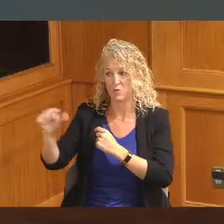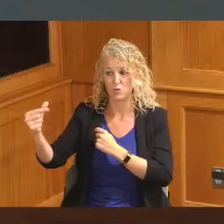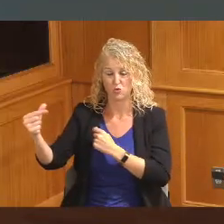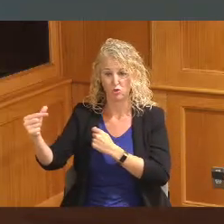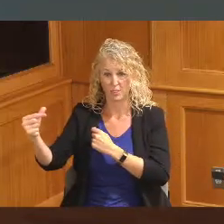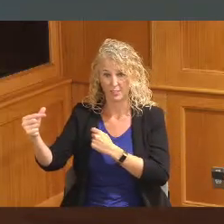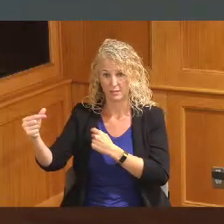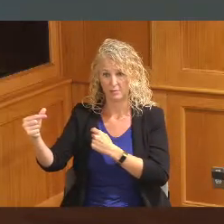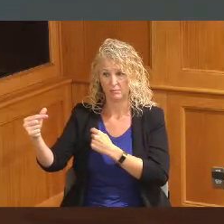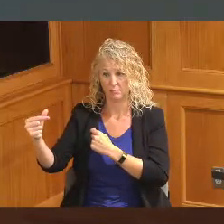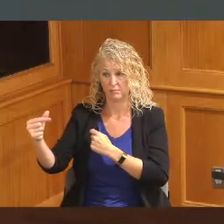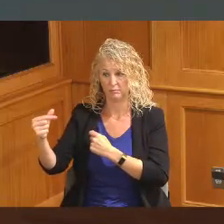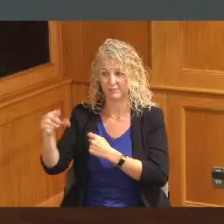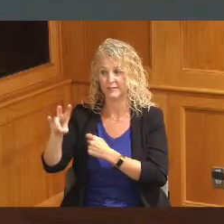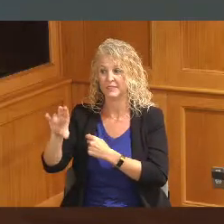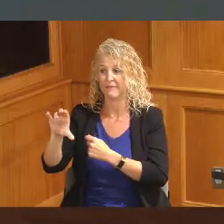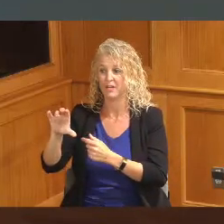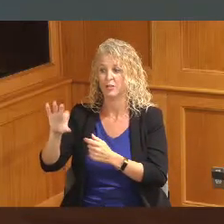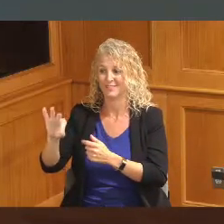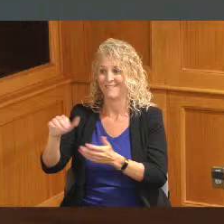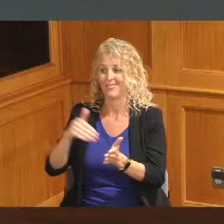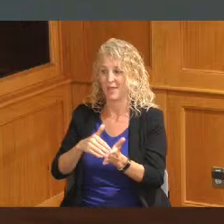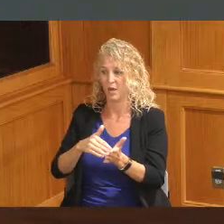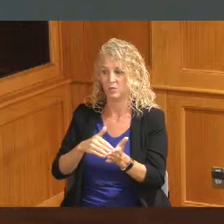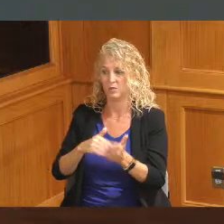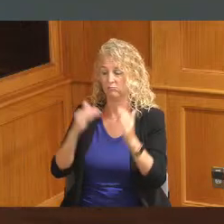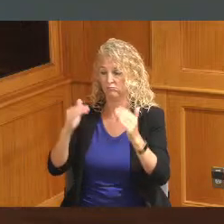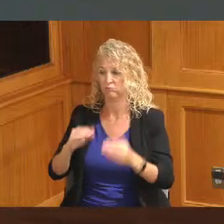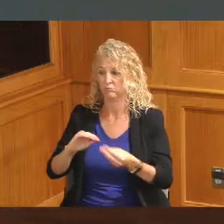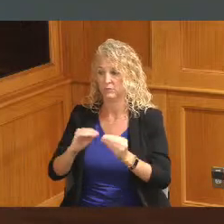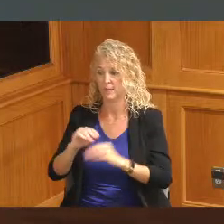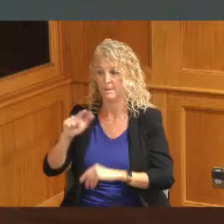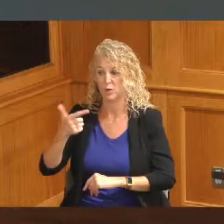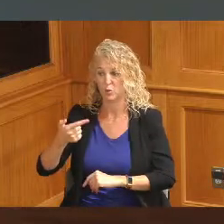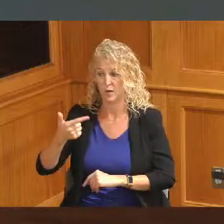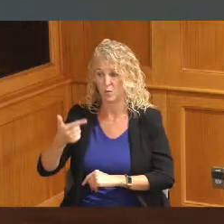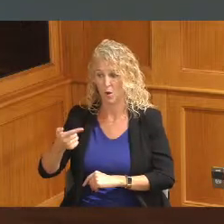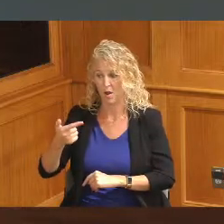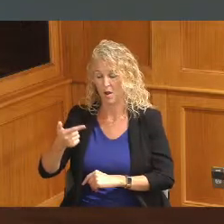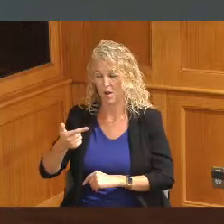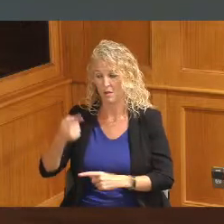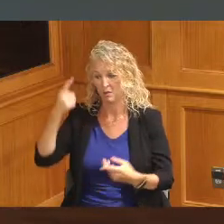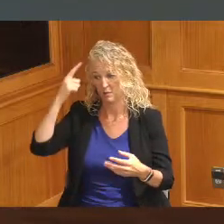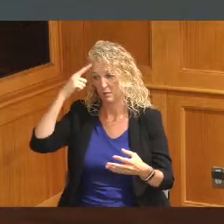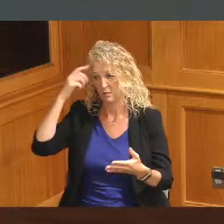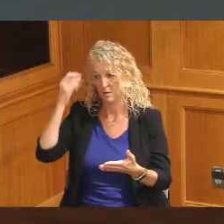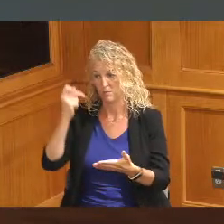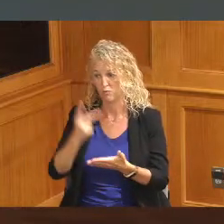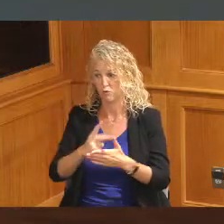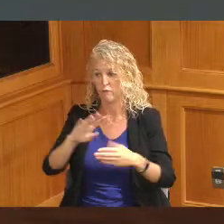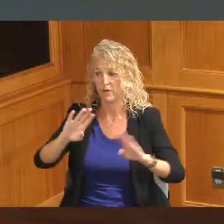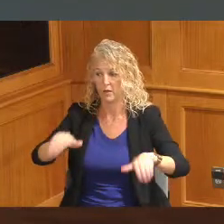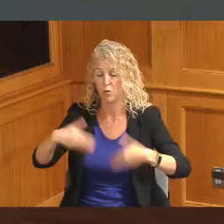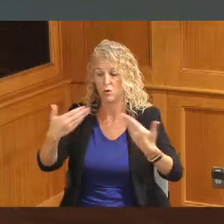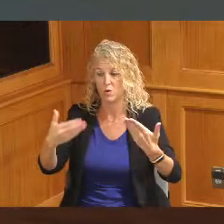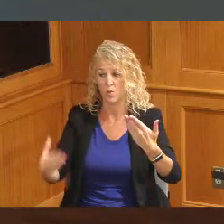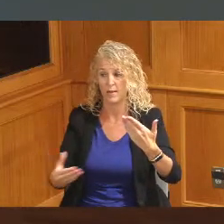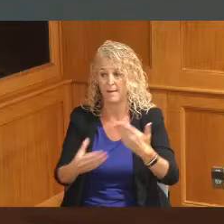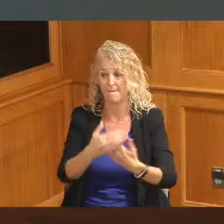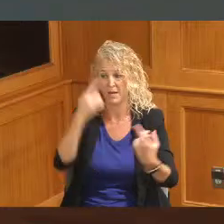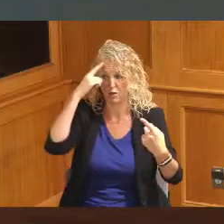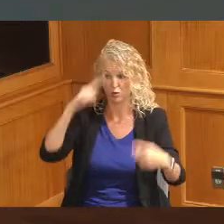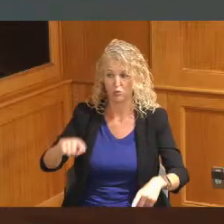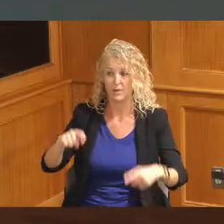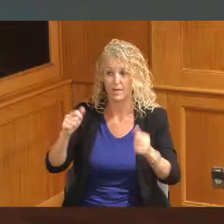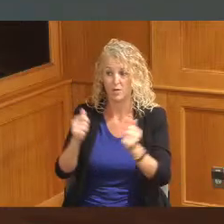CDWG for $709,000. Item 21 is authorizing a renewal and an amendment to the